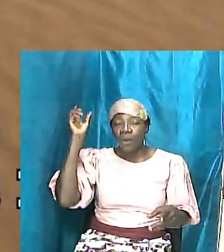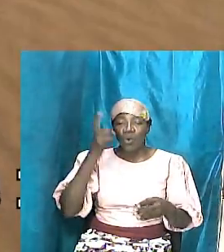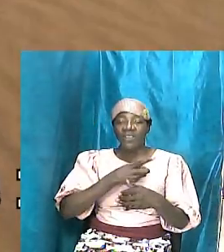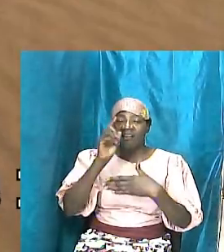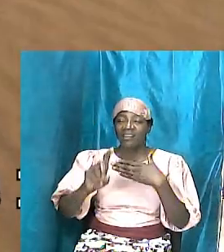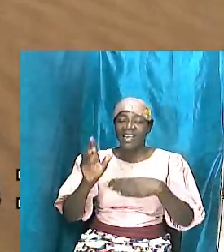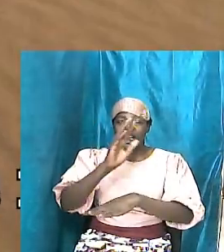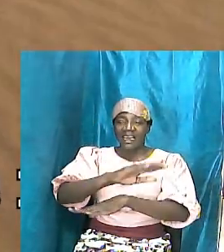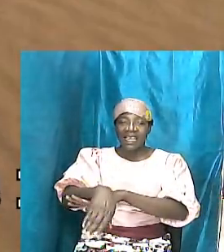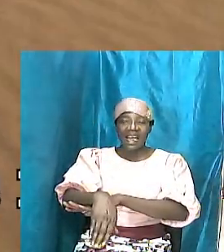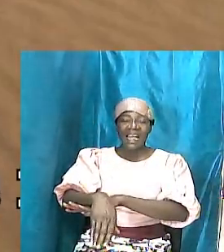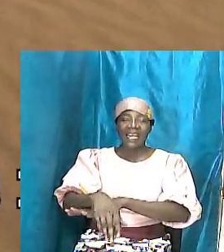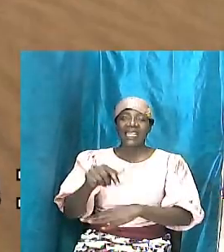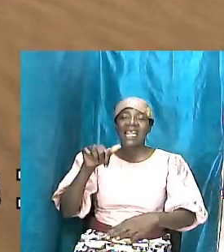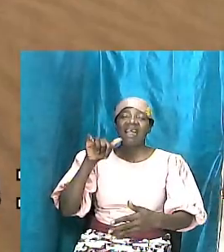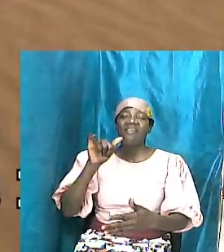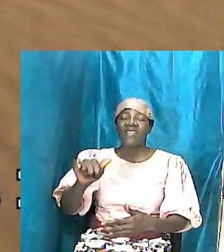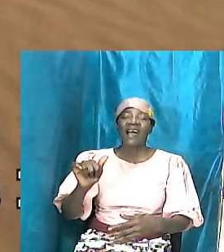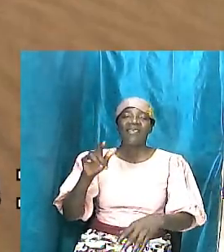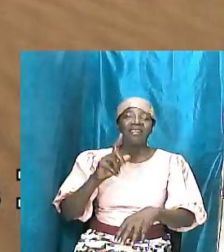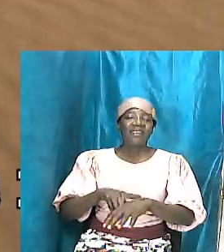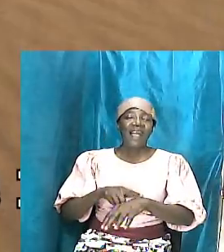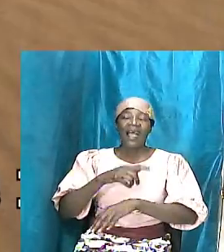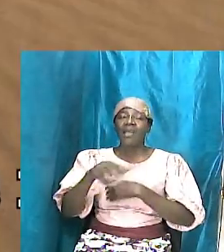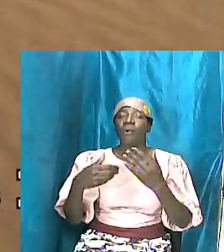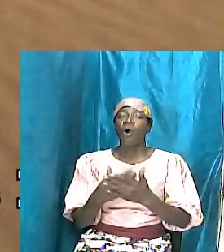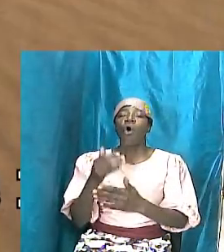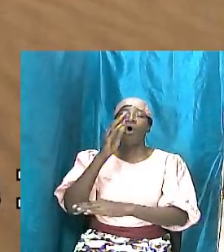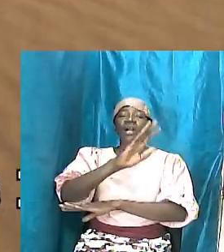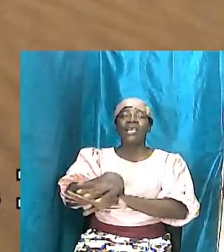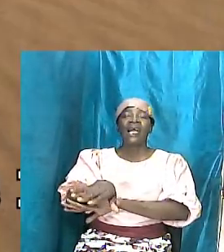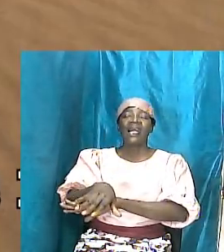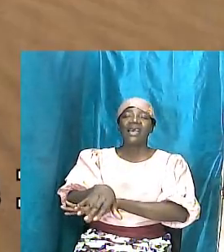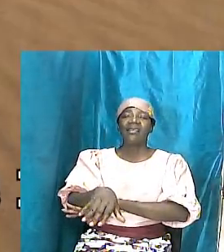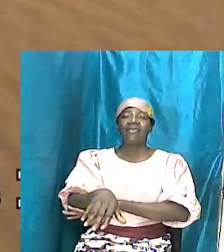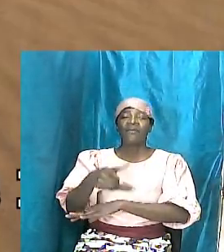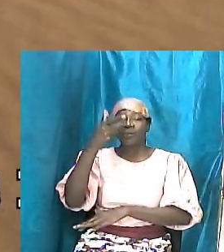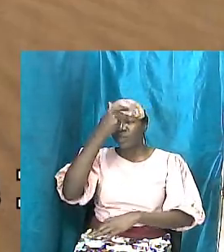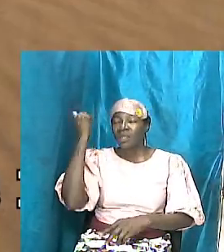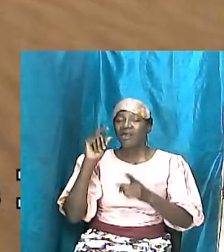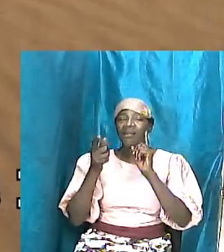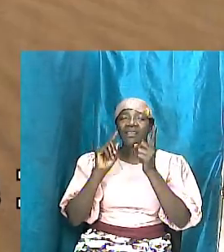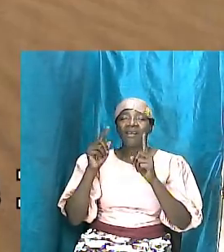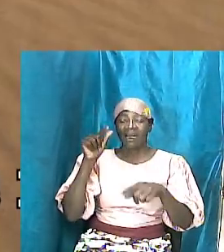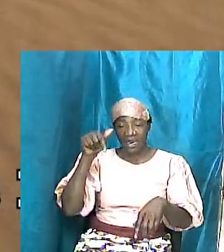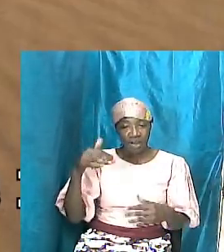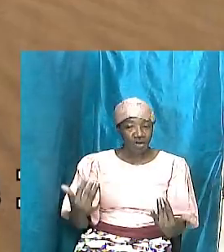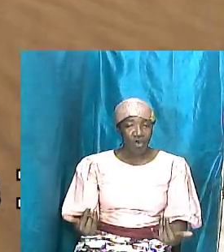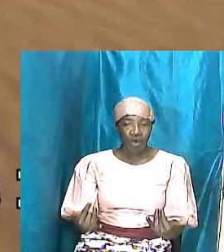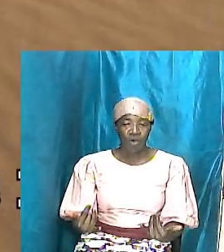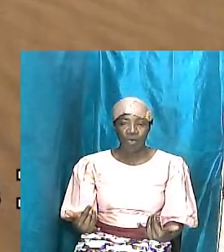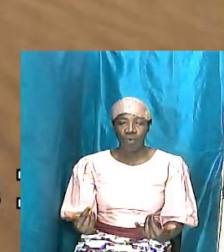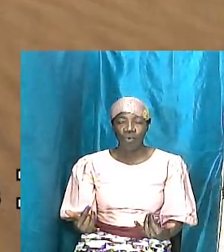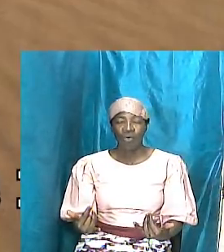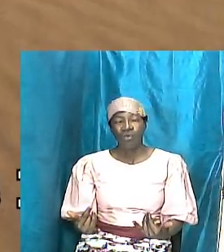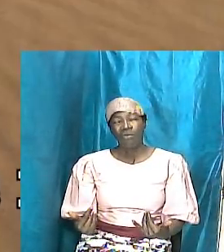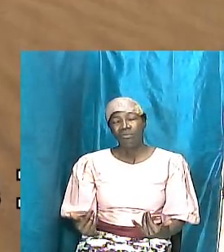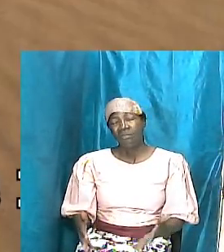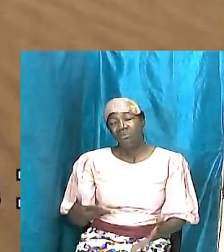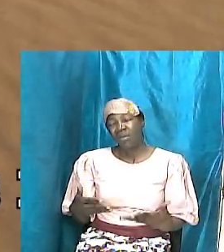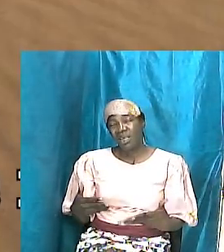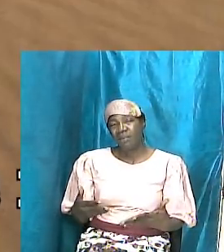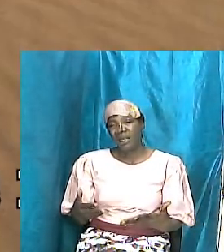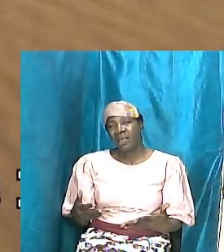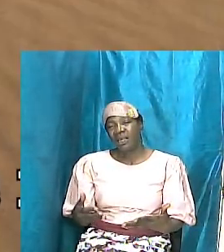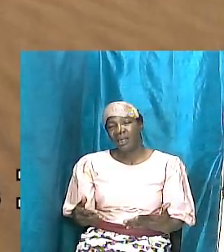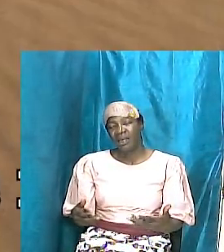And from that point on, all night, because you're talking at this point, it was estimated by many